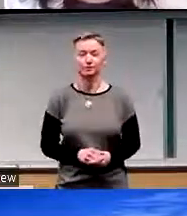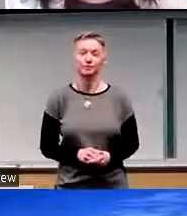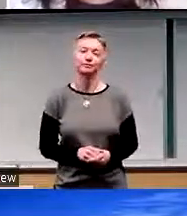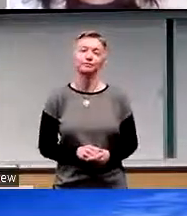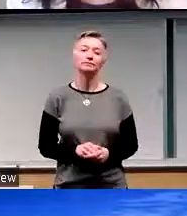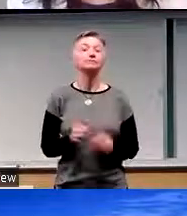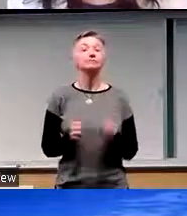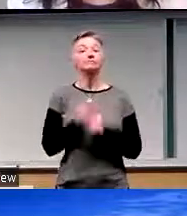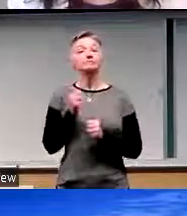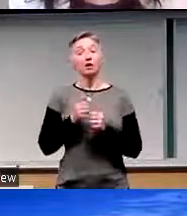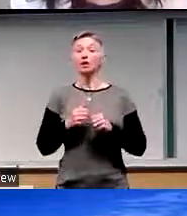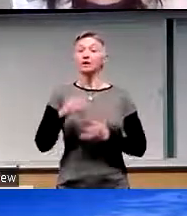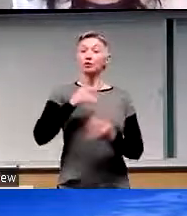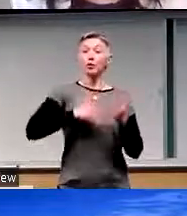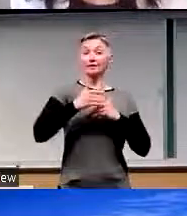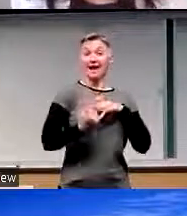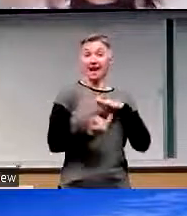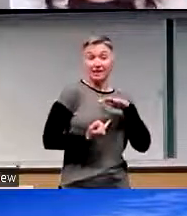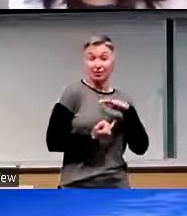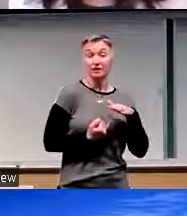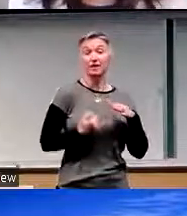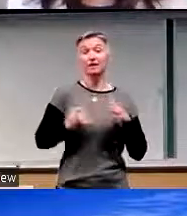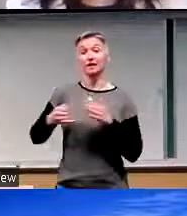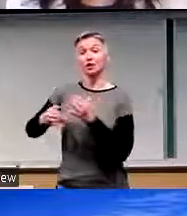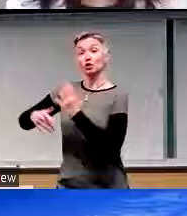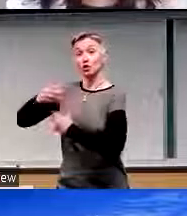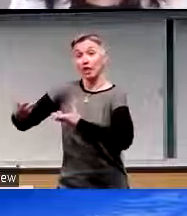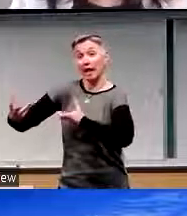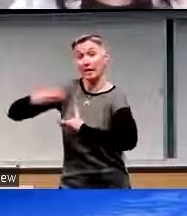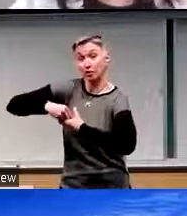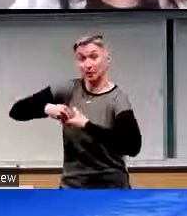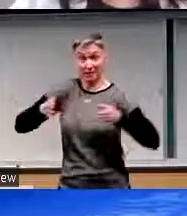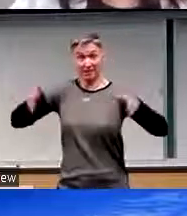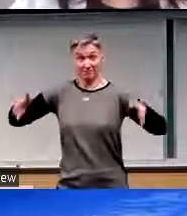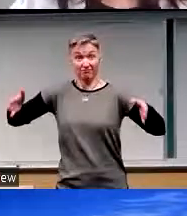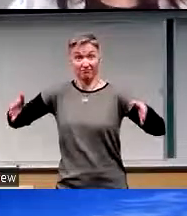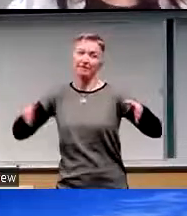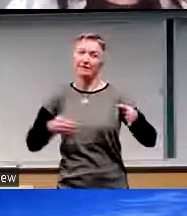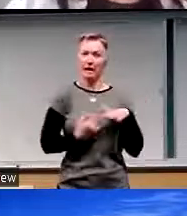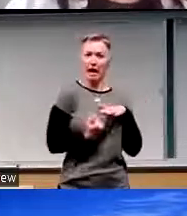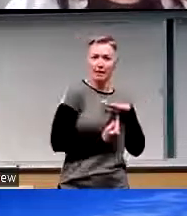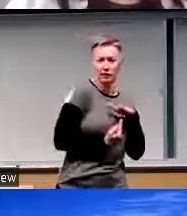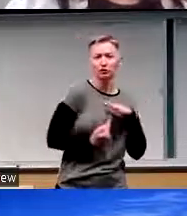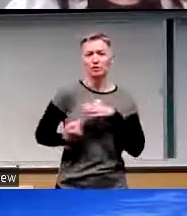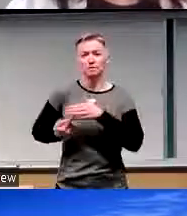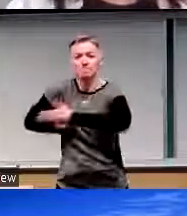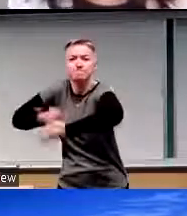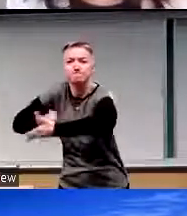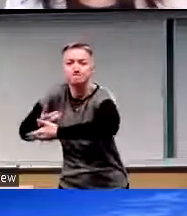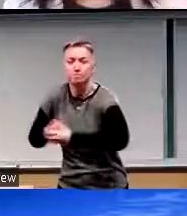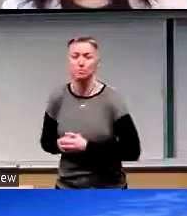Primarily social isolation and social engagement draws on opposite ends of that spectrum. So